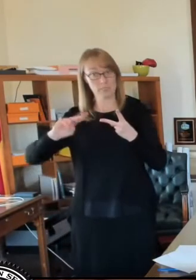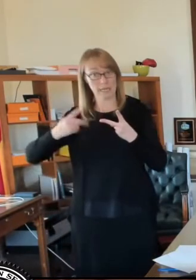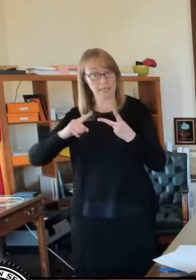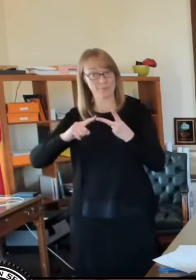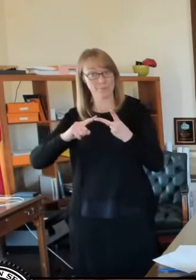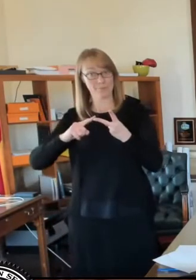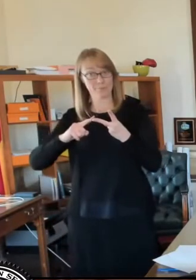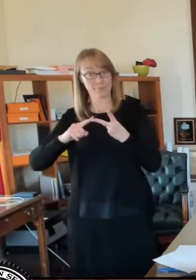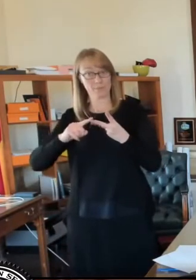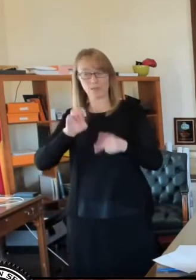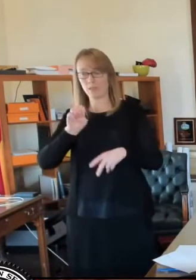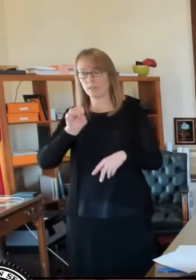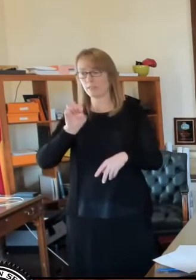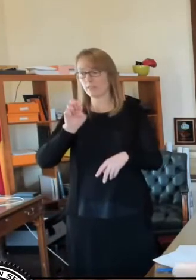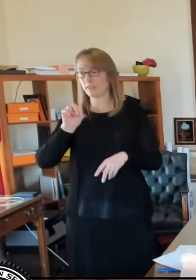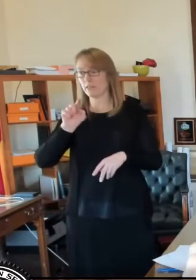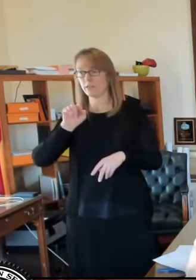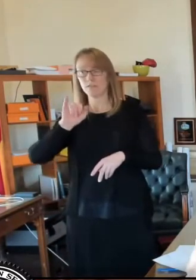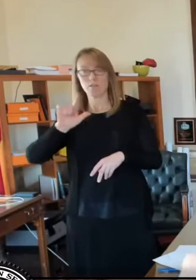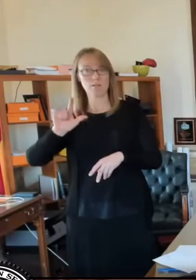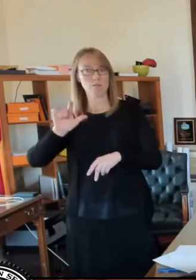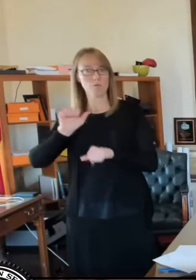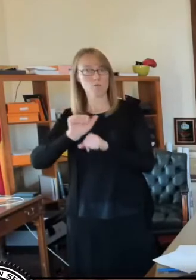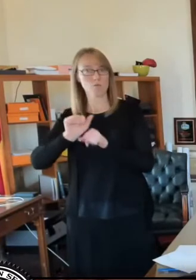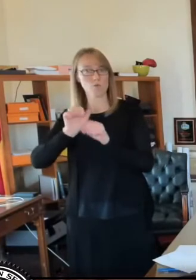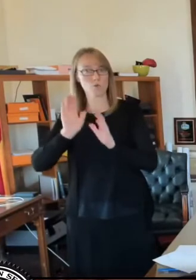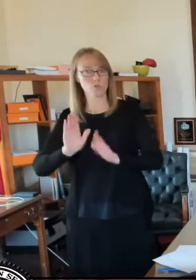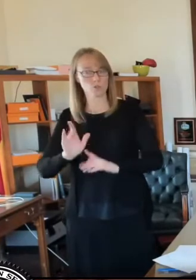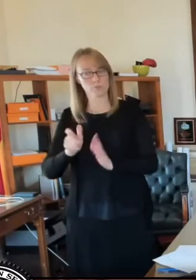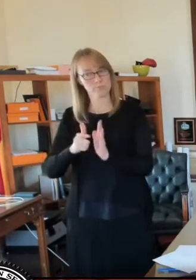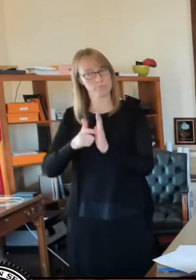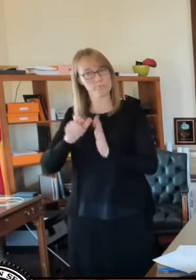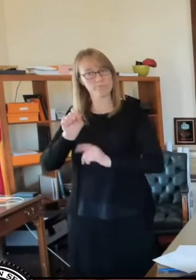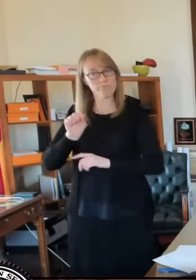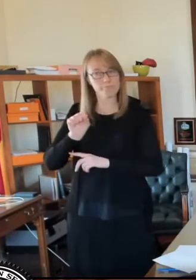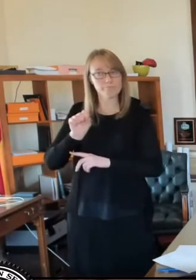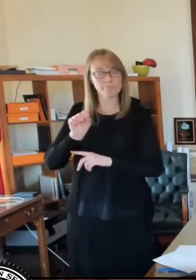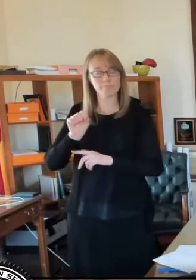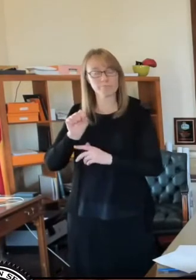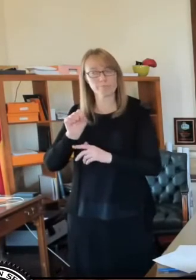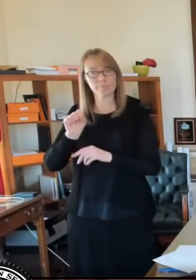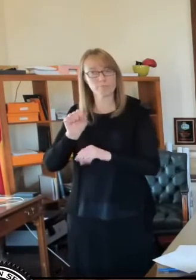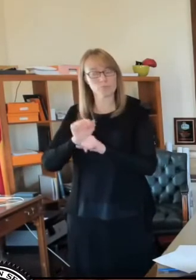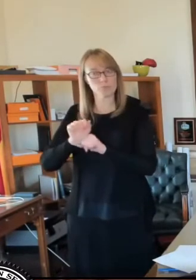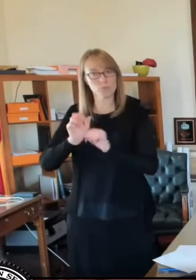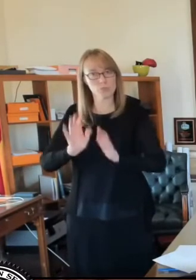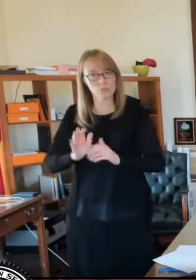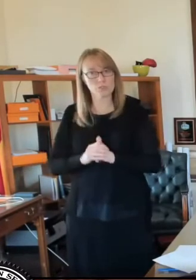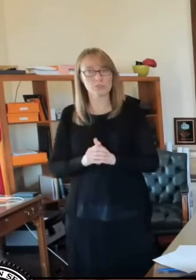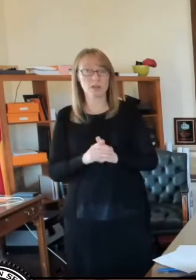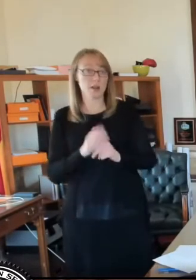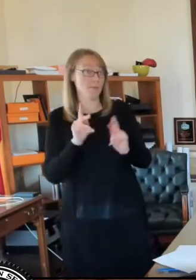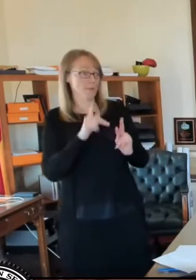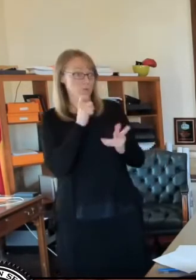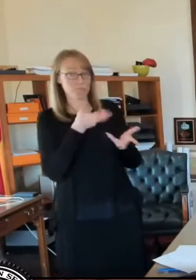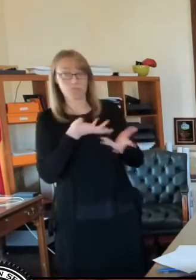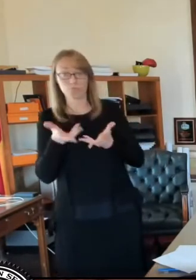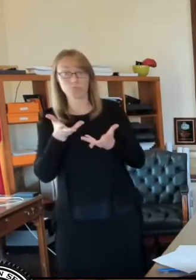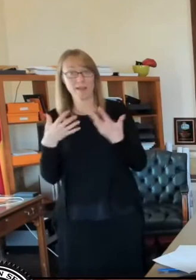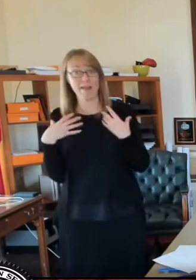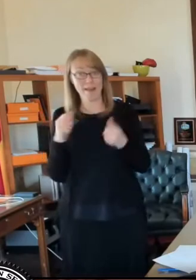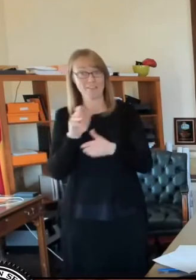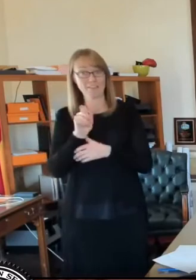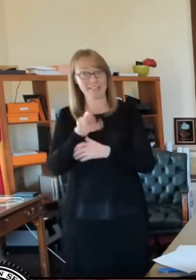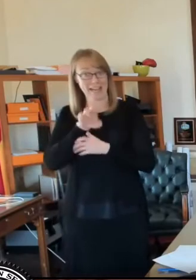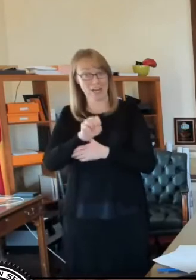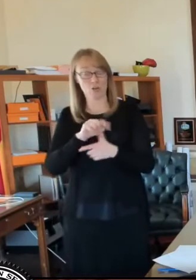essential workers. So again, public-facing healthcare, First responders. So who is that? That's